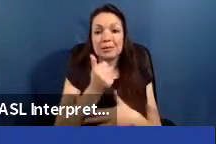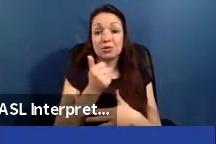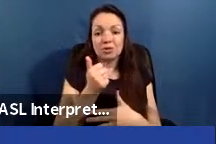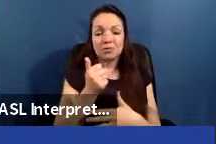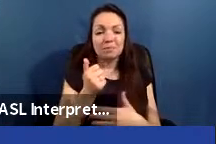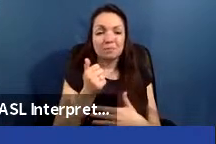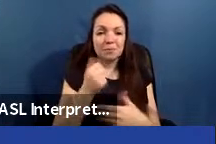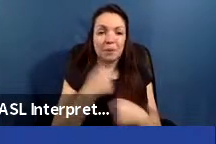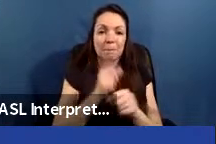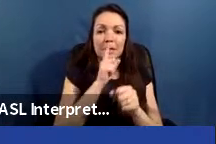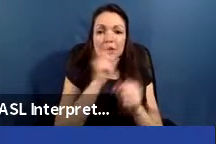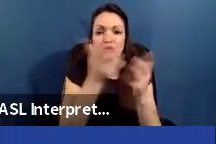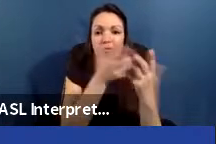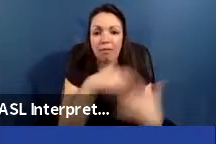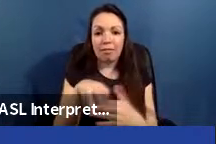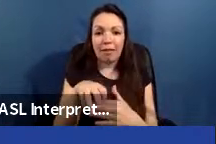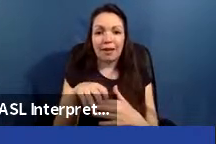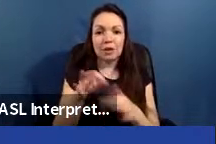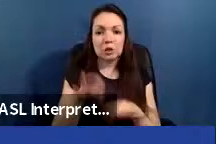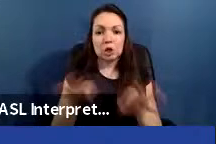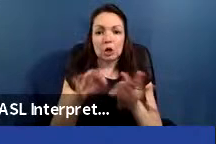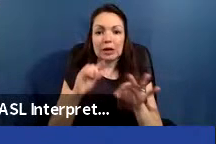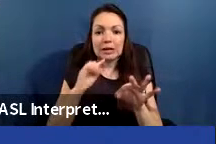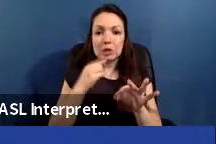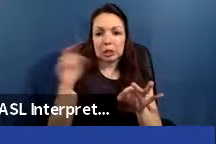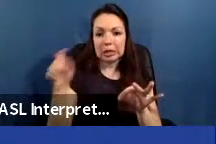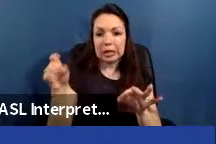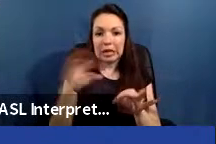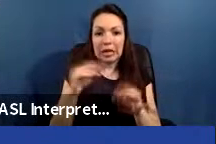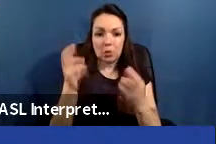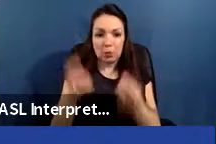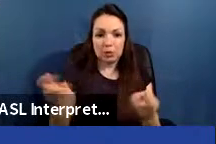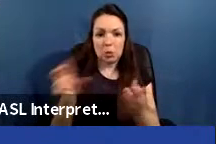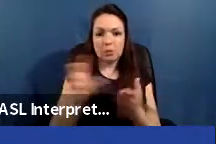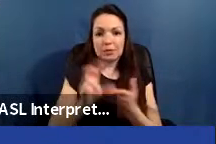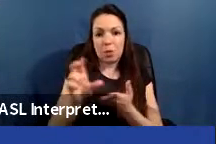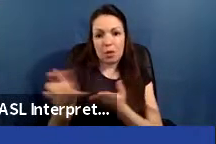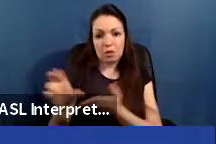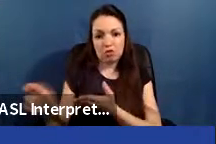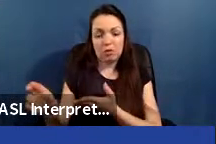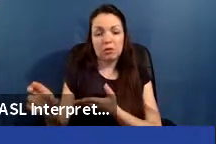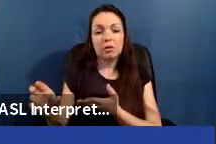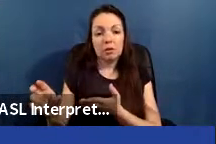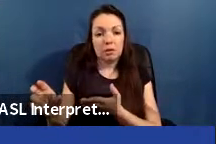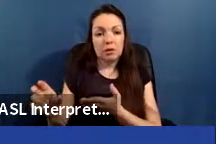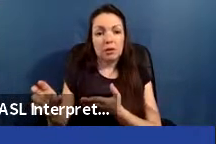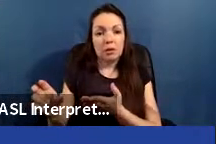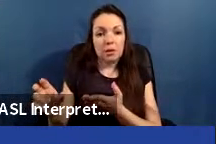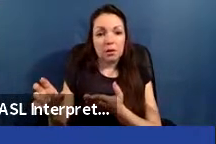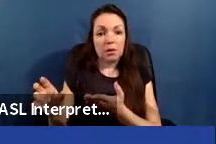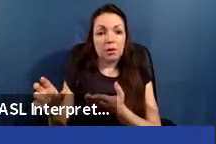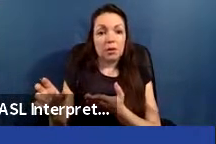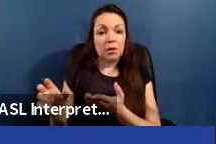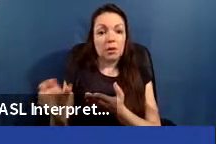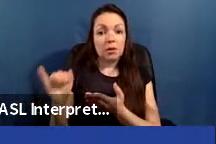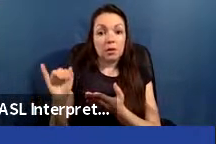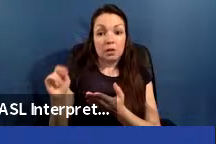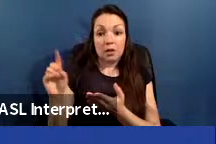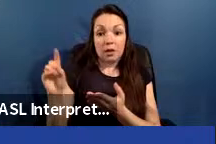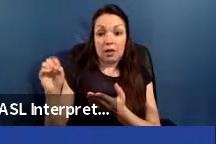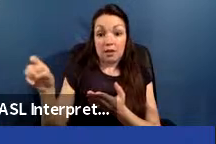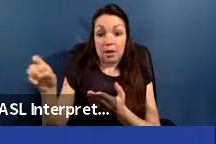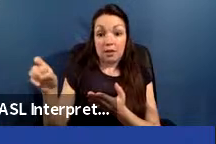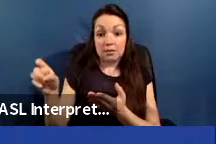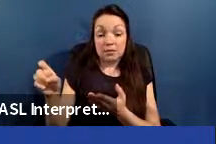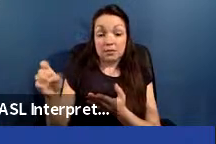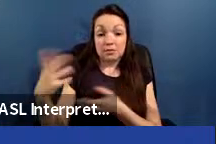are aligning critical need and resource allocation. So the index is composed of